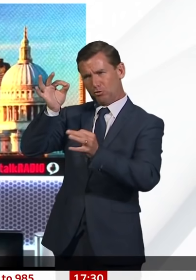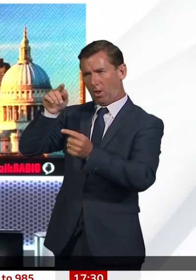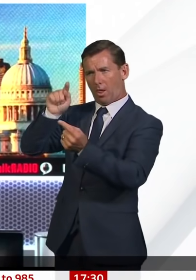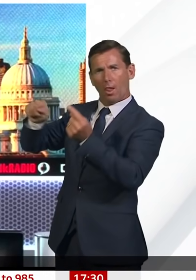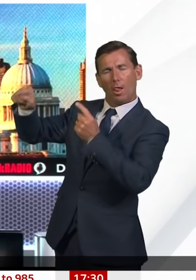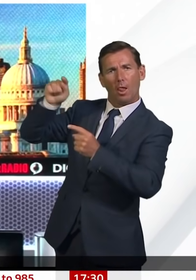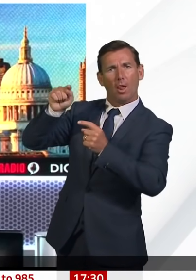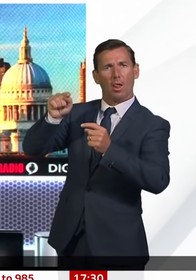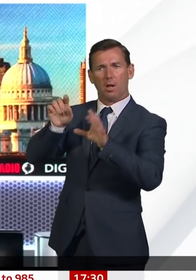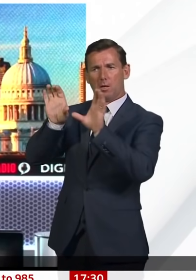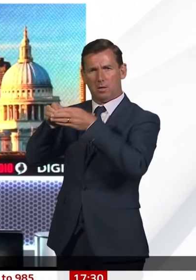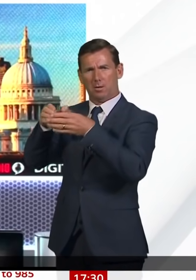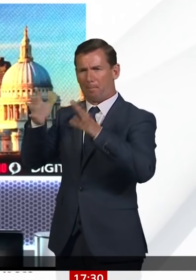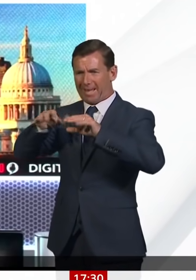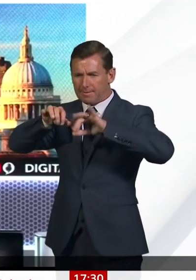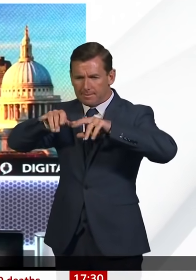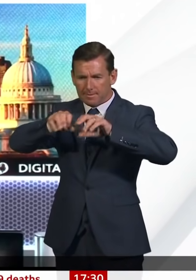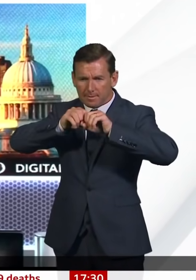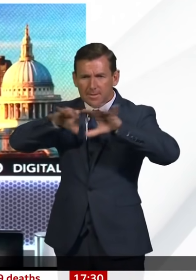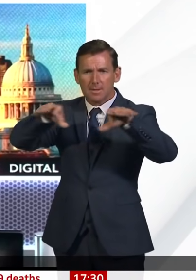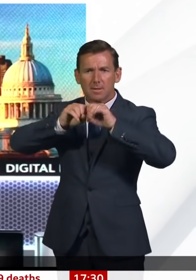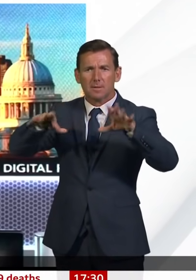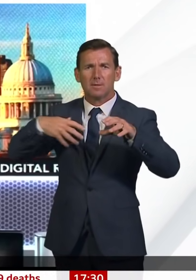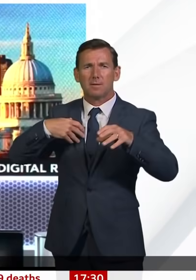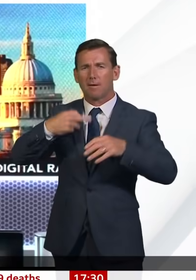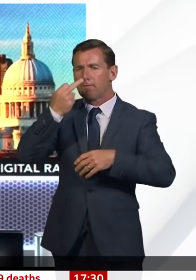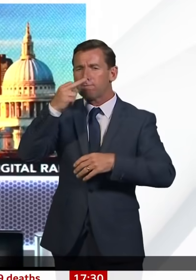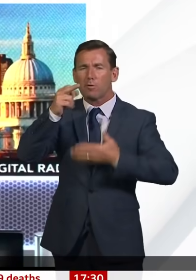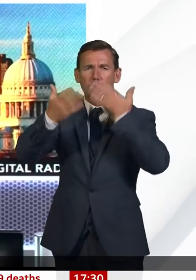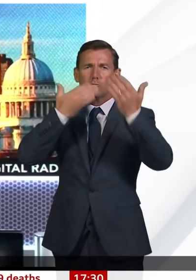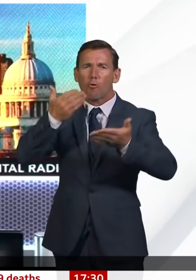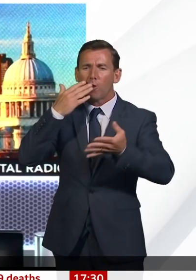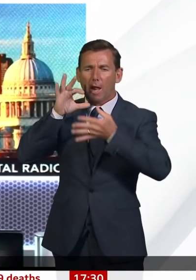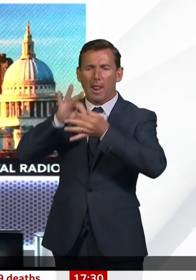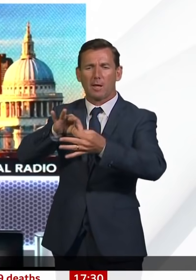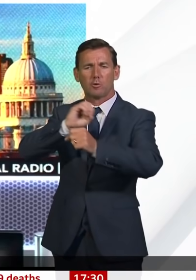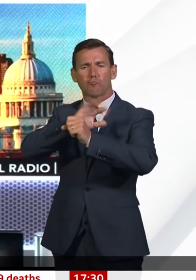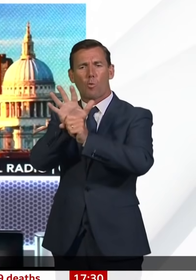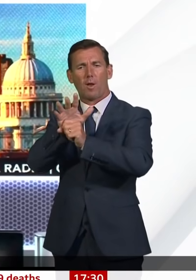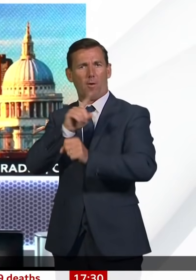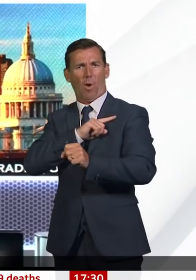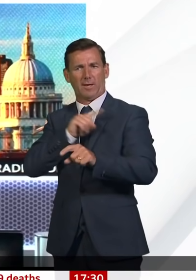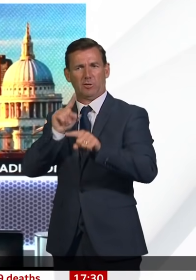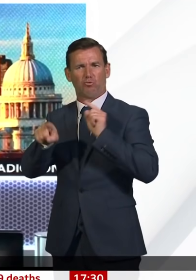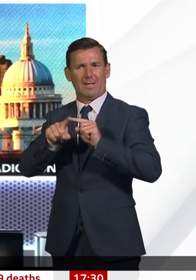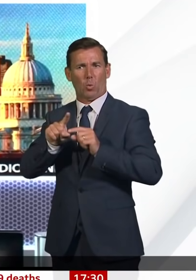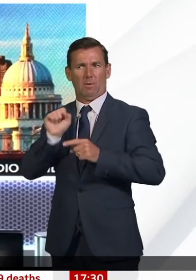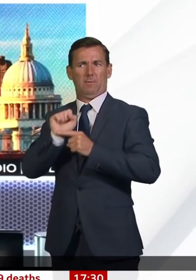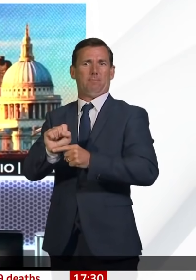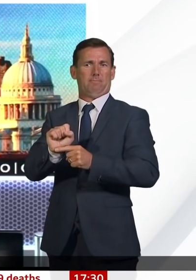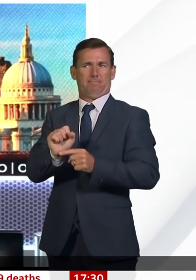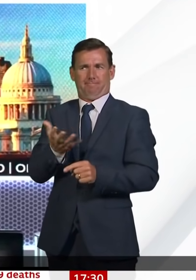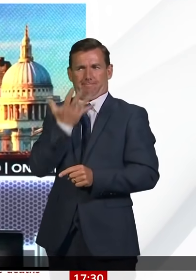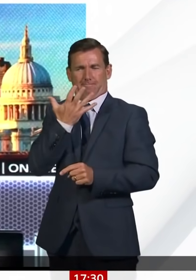conspiracy narratives designed to exonerate the Chinese government over coronavirus. The report will say China has run a